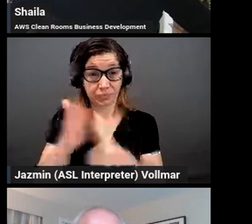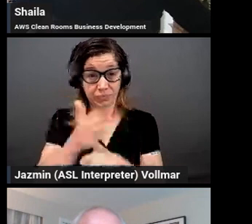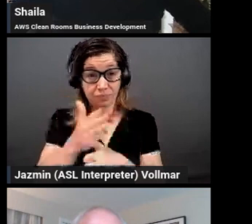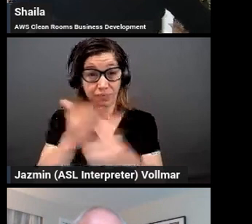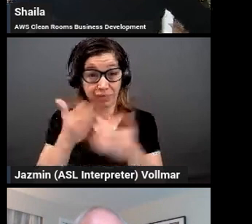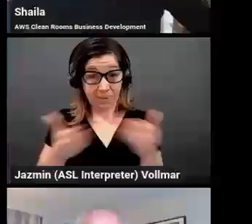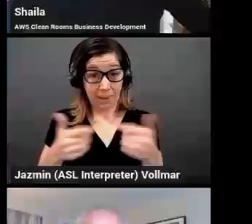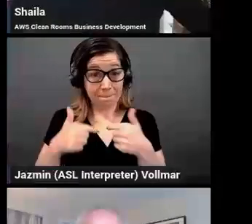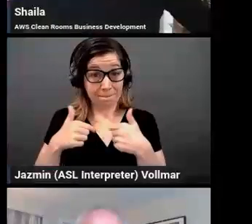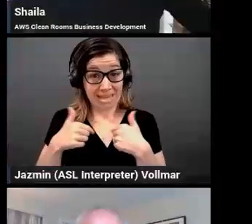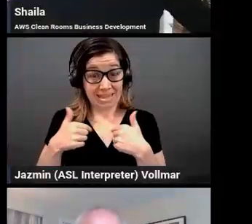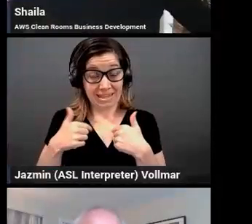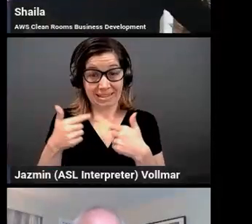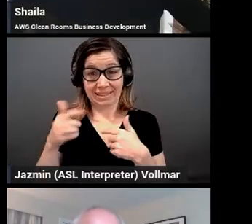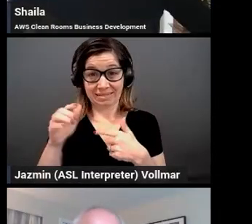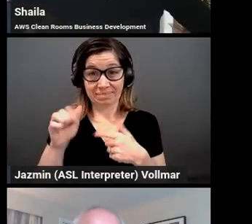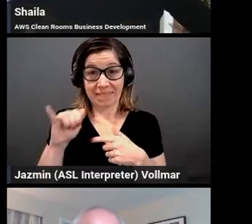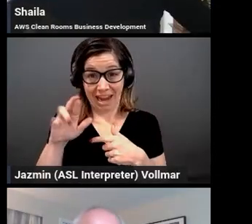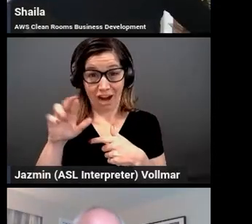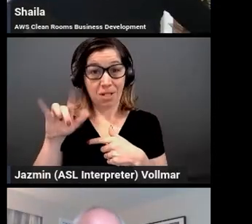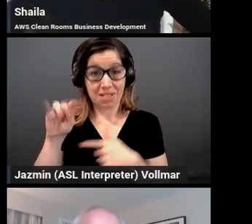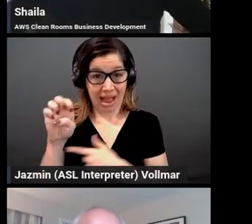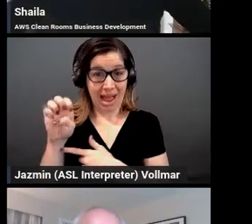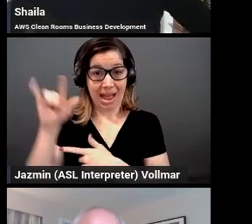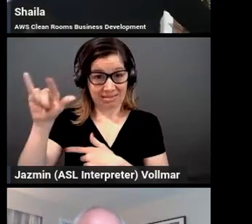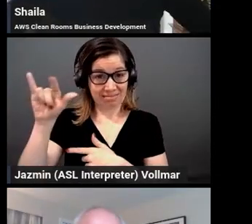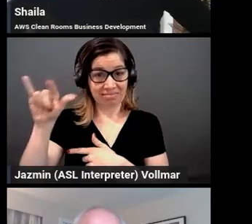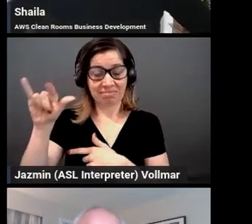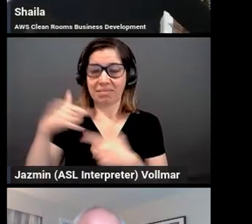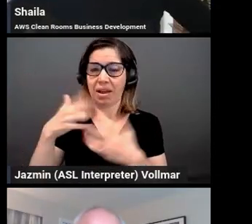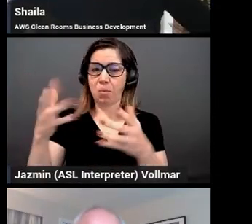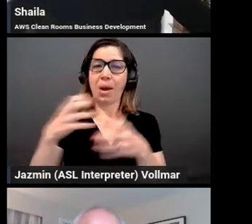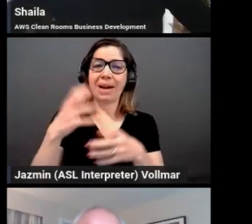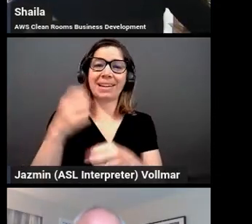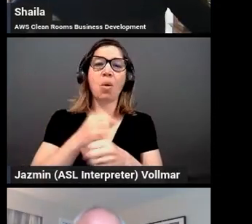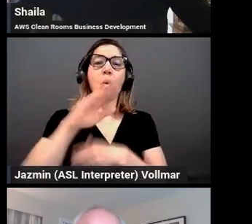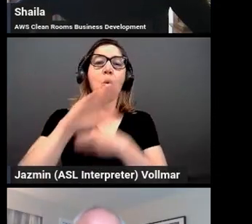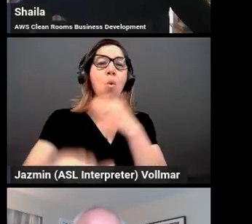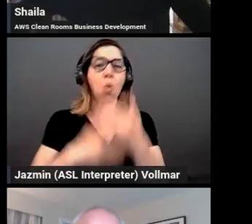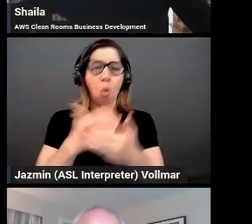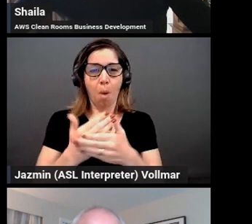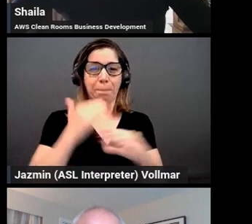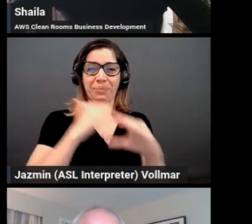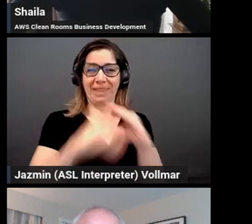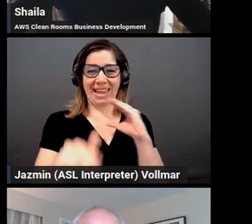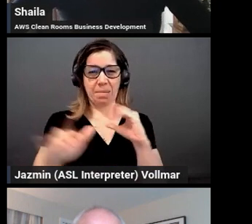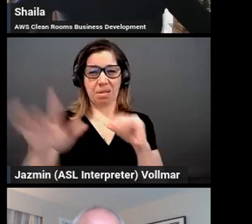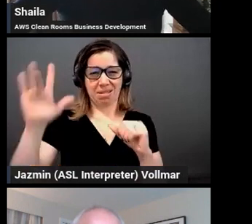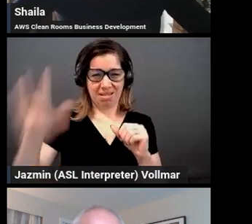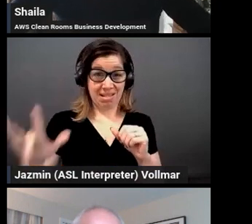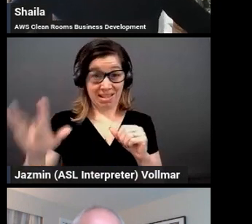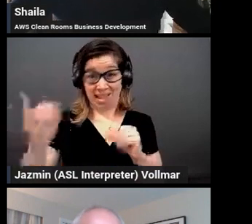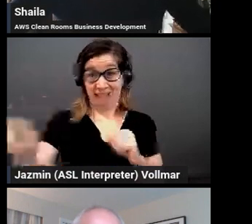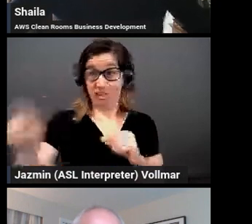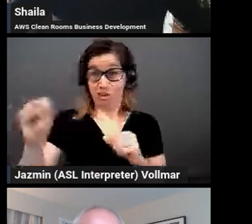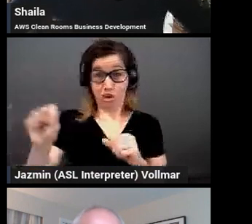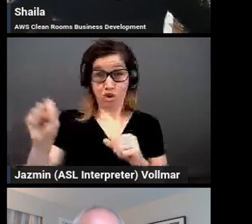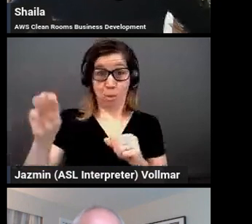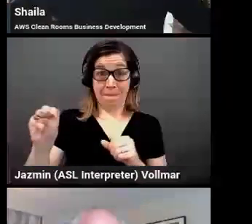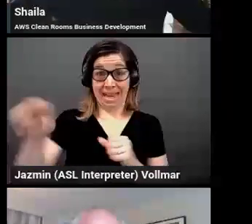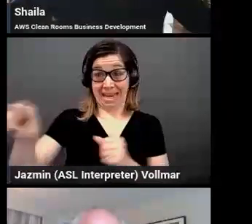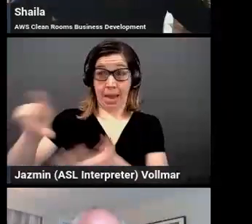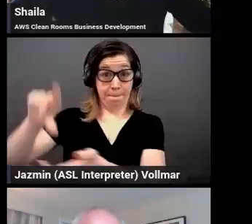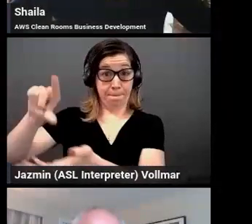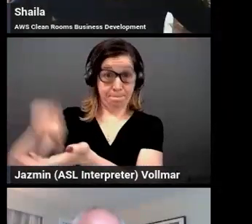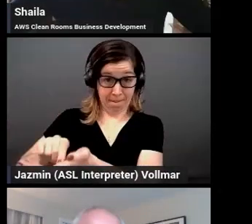airline, I want to get all the emails and their clicks that the social media publisher has shared in